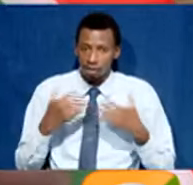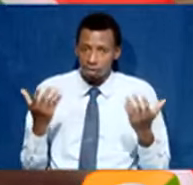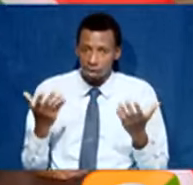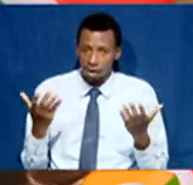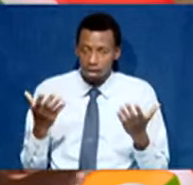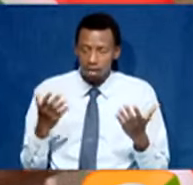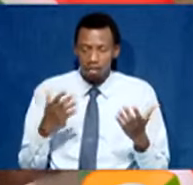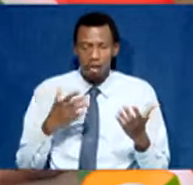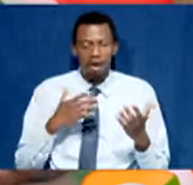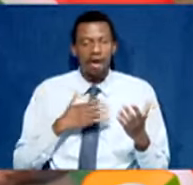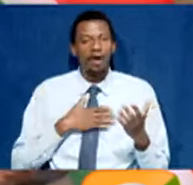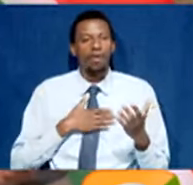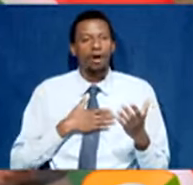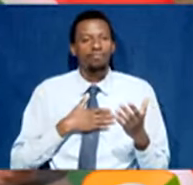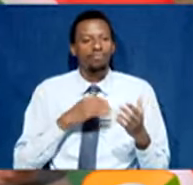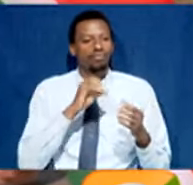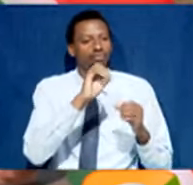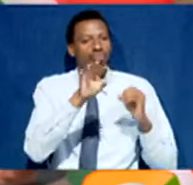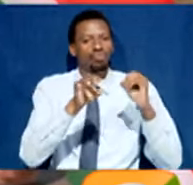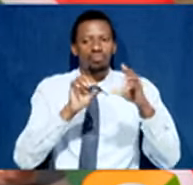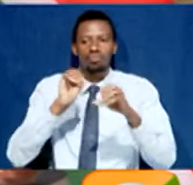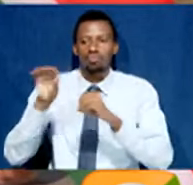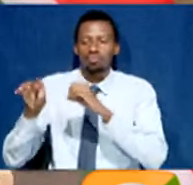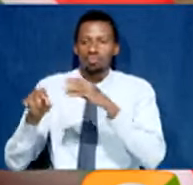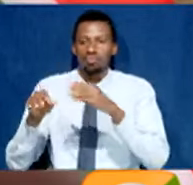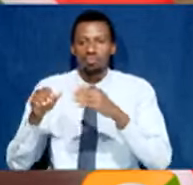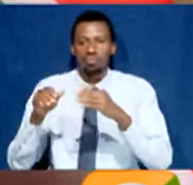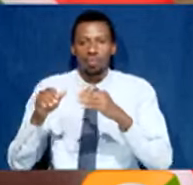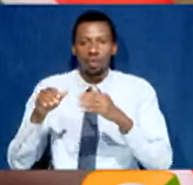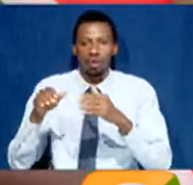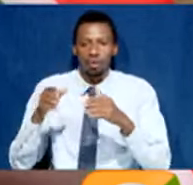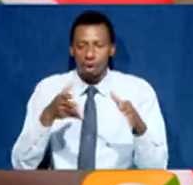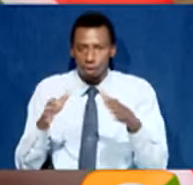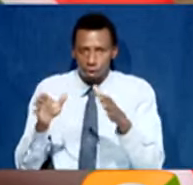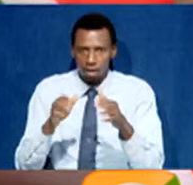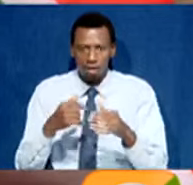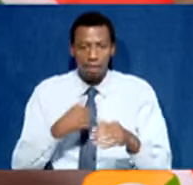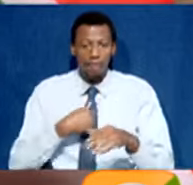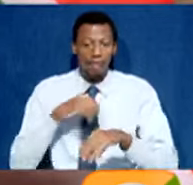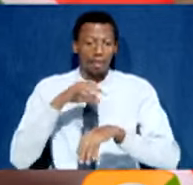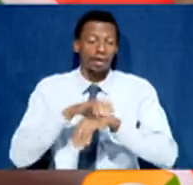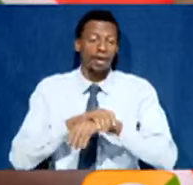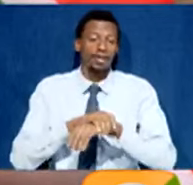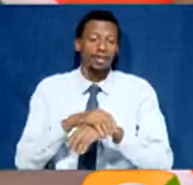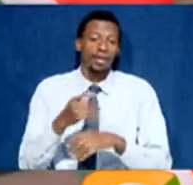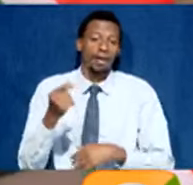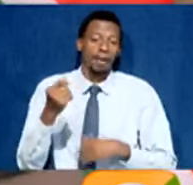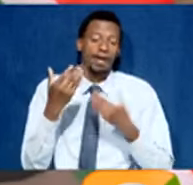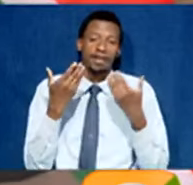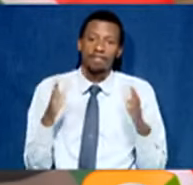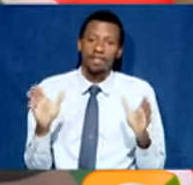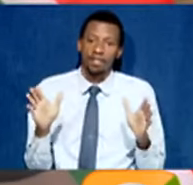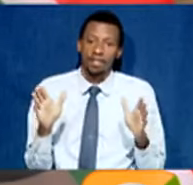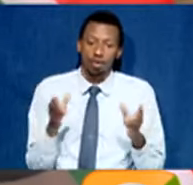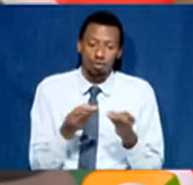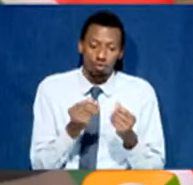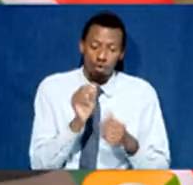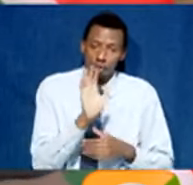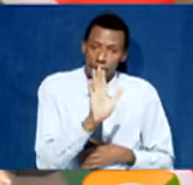our transmission infrastructure. And I have found resources to now sort that